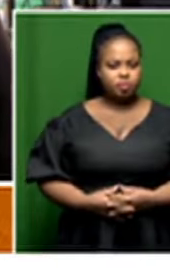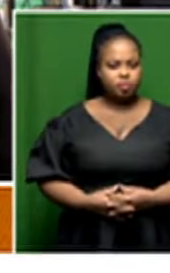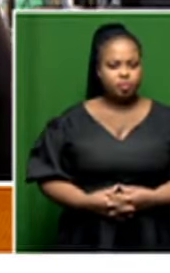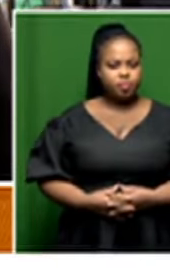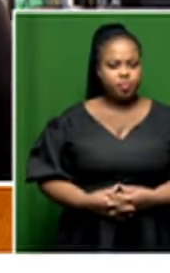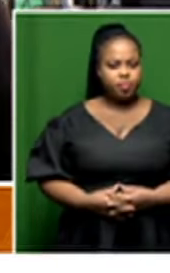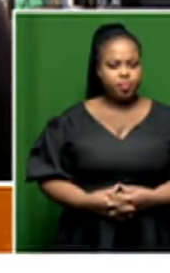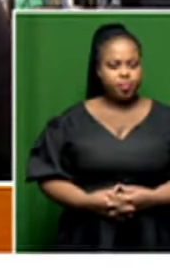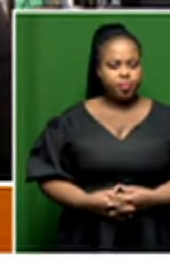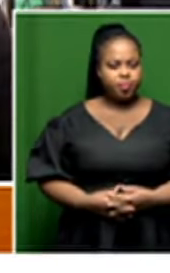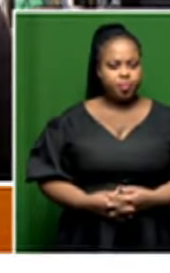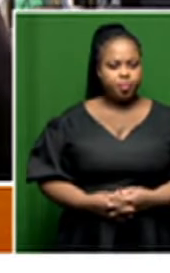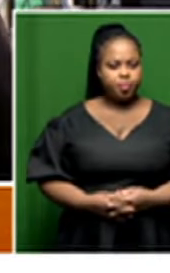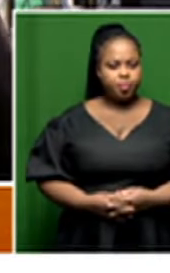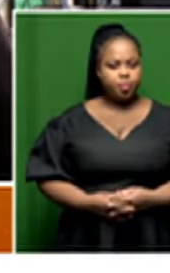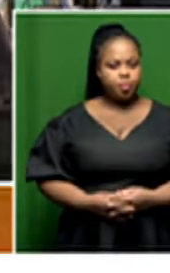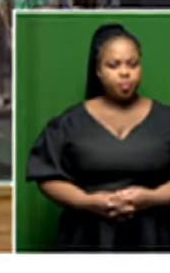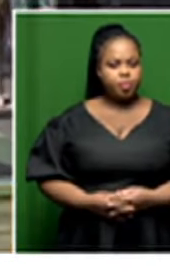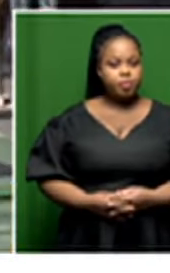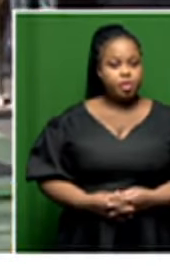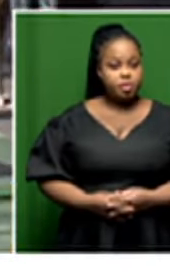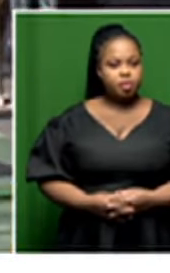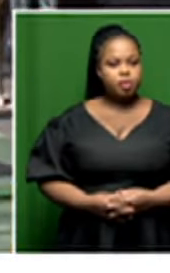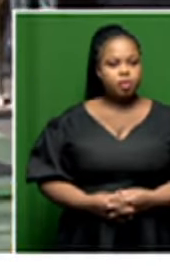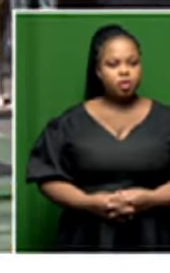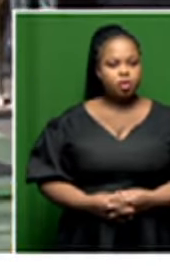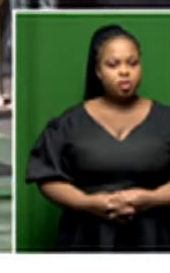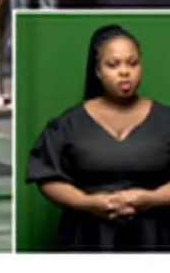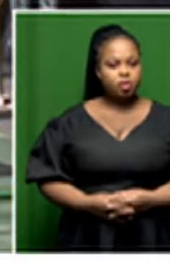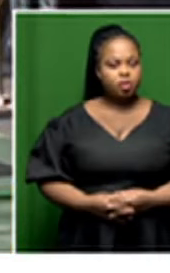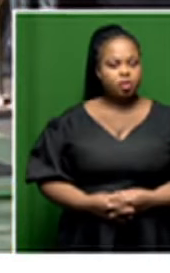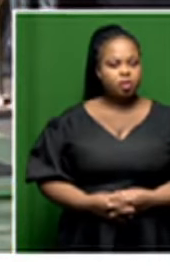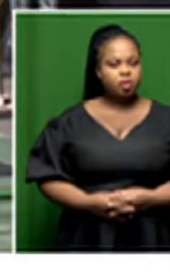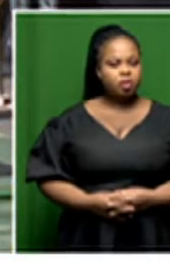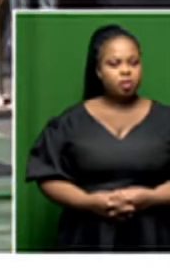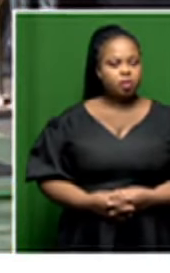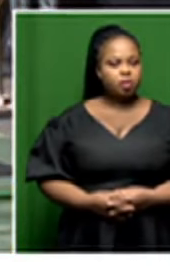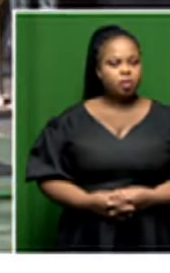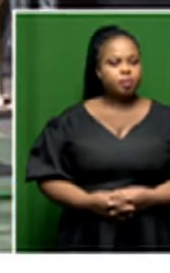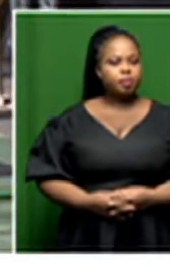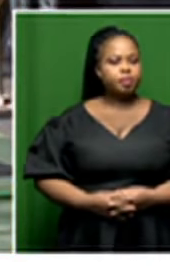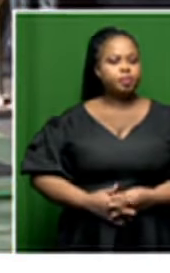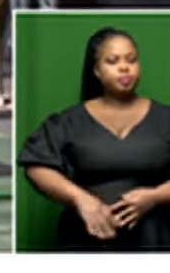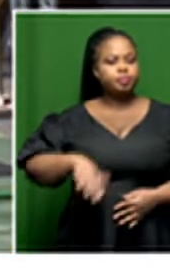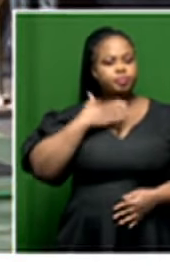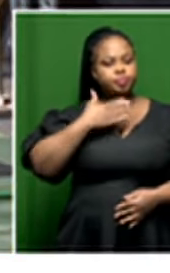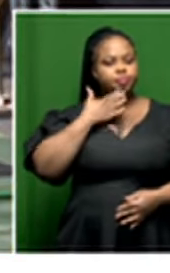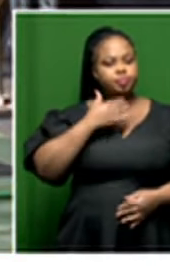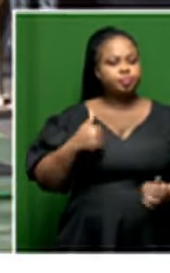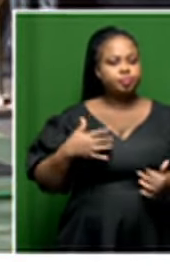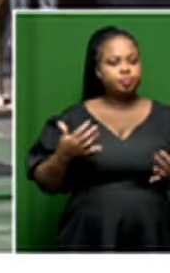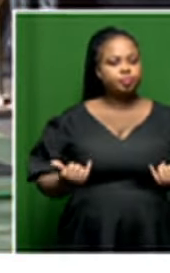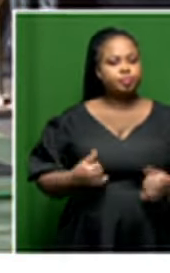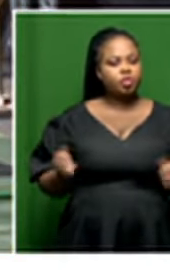Indeed, thank you very much, hi, and to my viewers. We have actually started on a good day, on a freezing Maseru. We